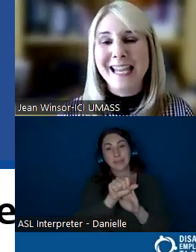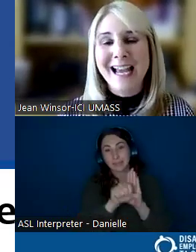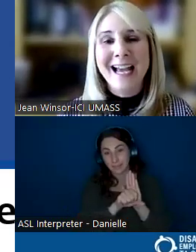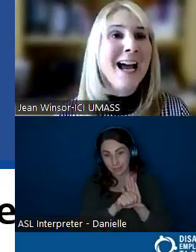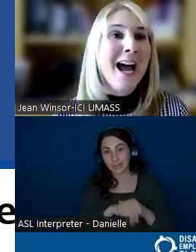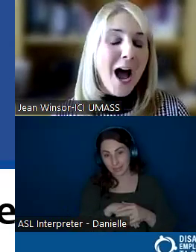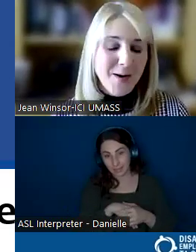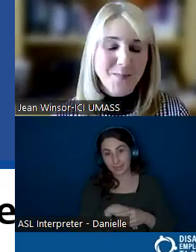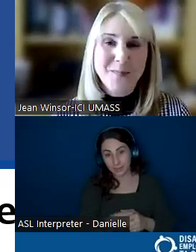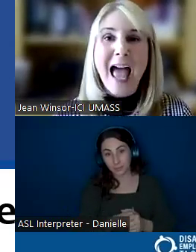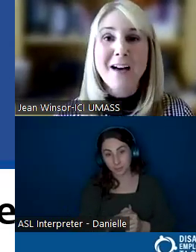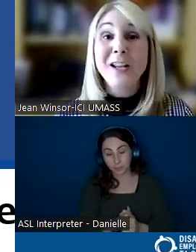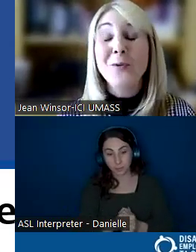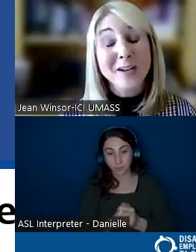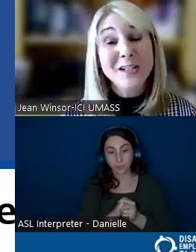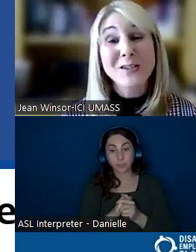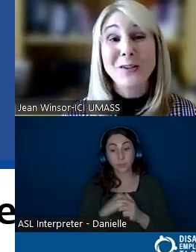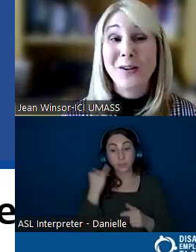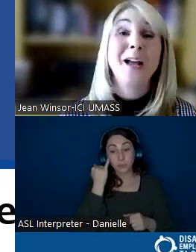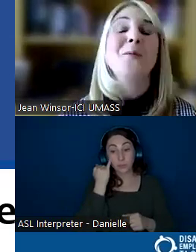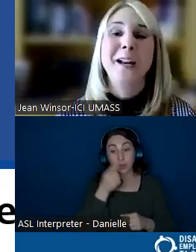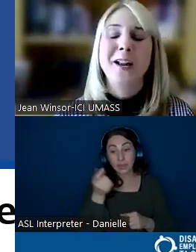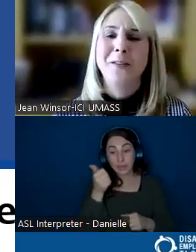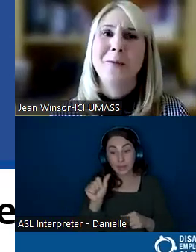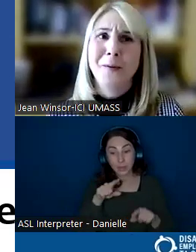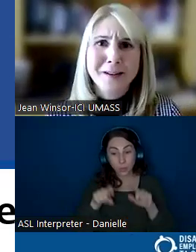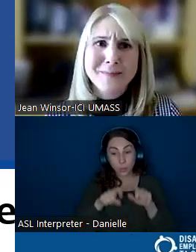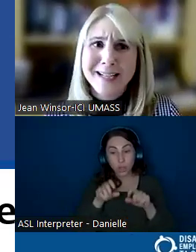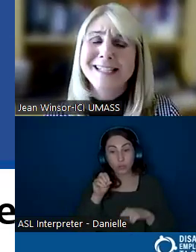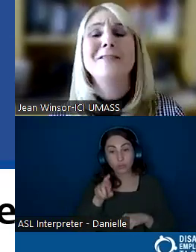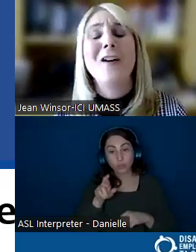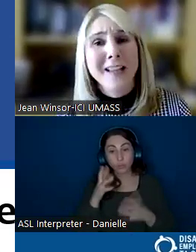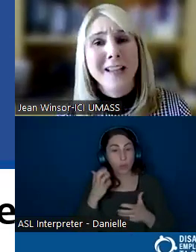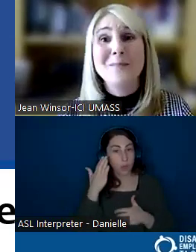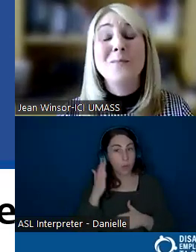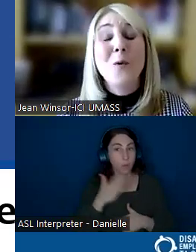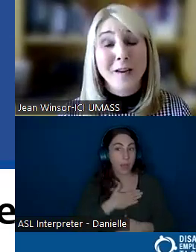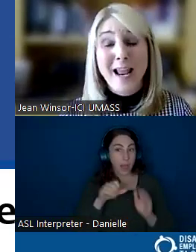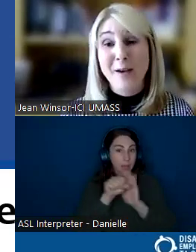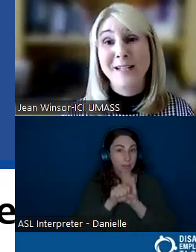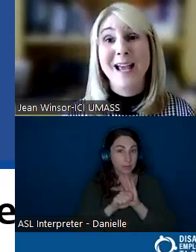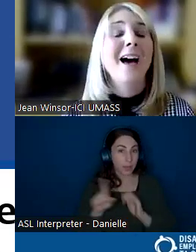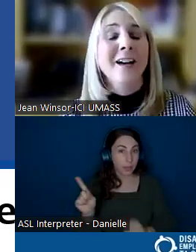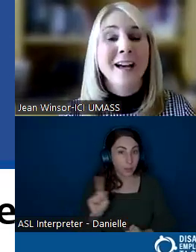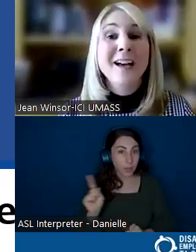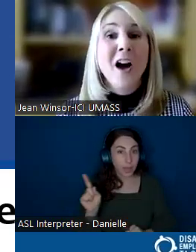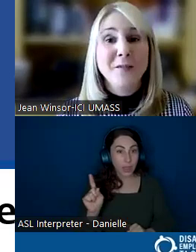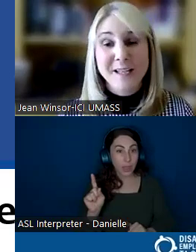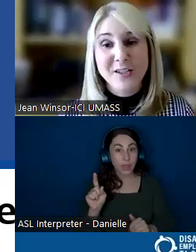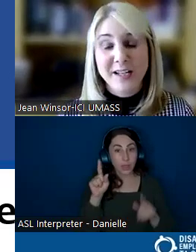the data have any questions, or you kind of want to know, like, well, where does my state fall on this? I'm more than happy to have